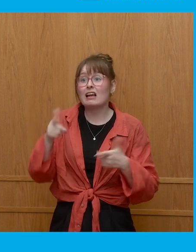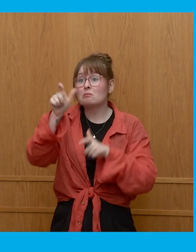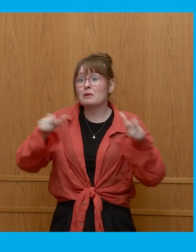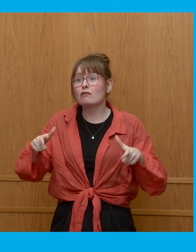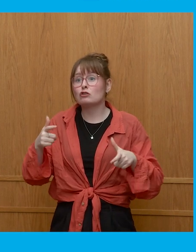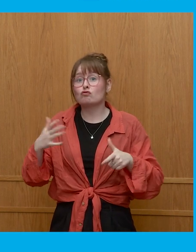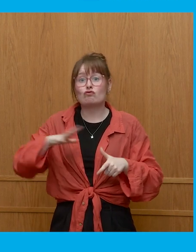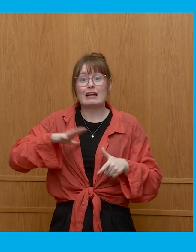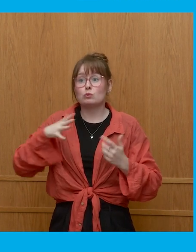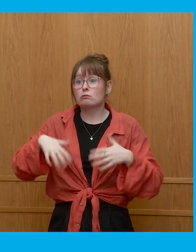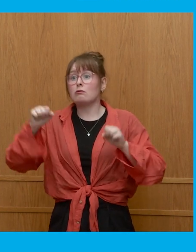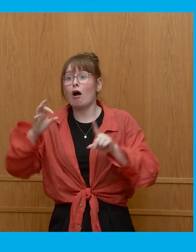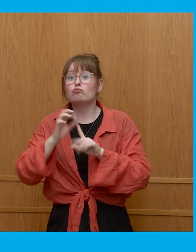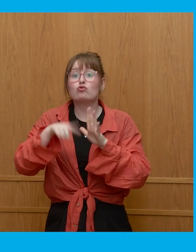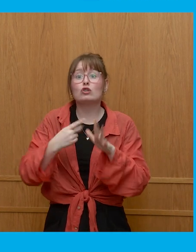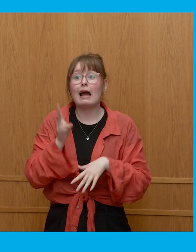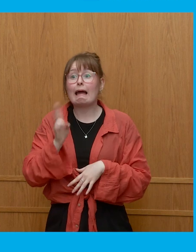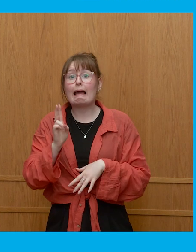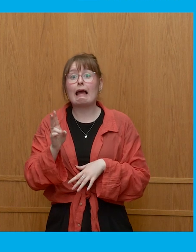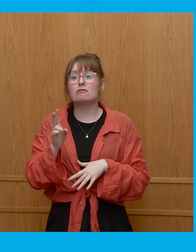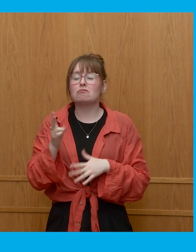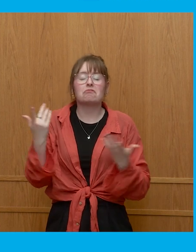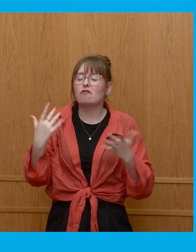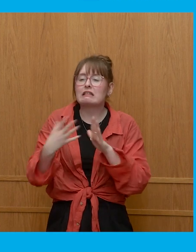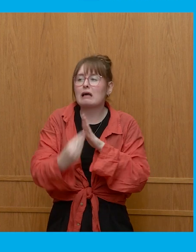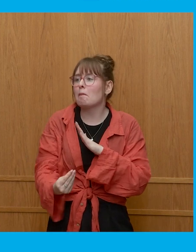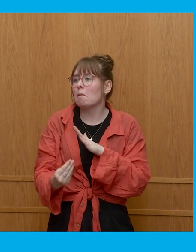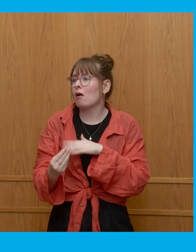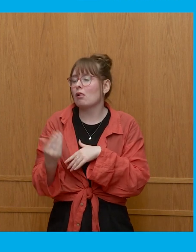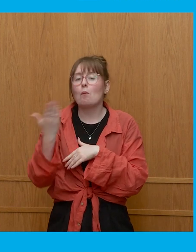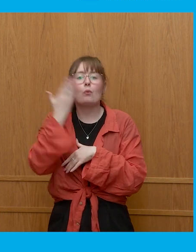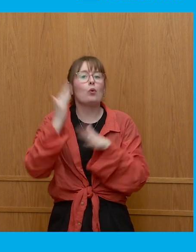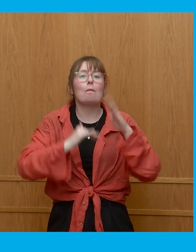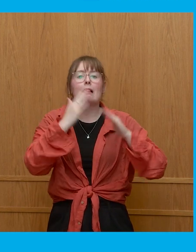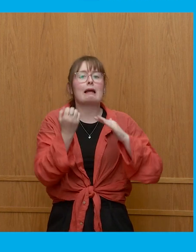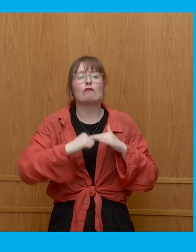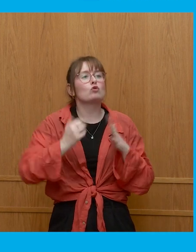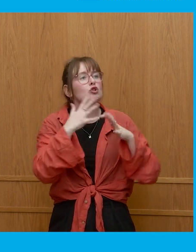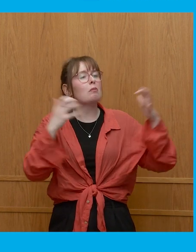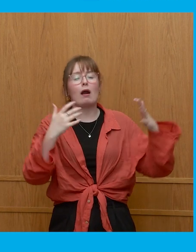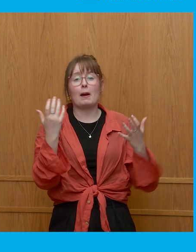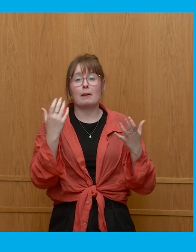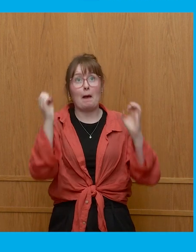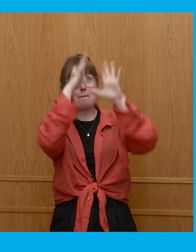project like this again. If say you didn't have this building, what advice would you give